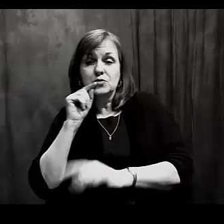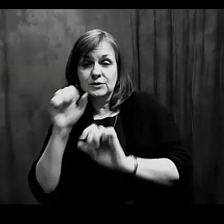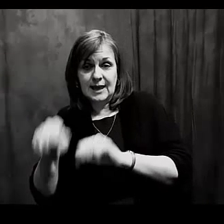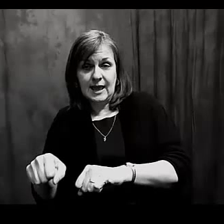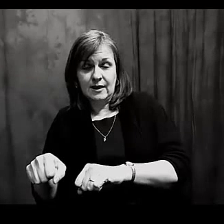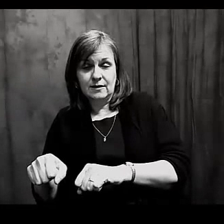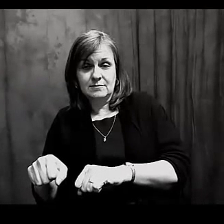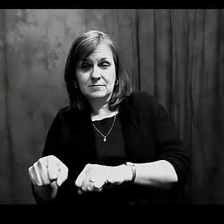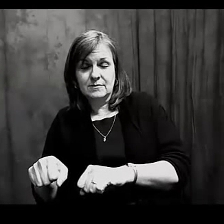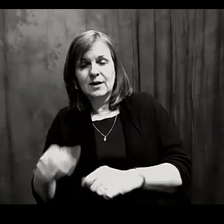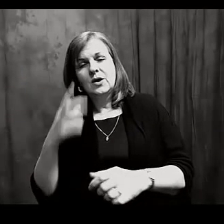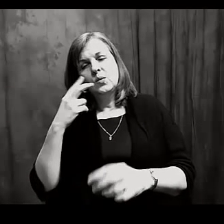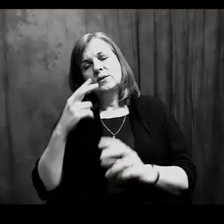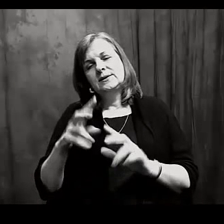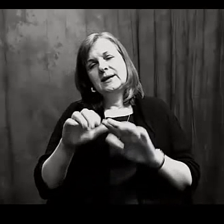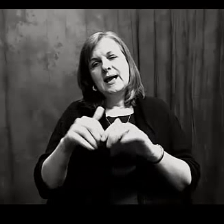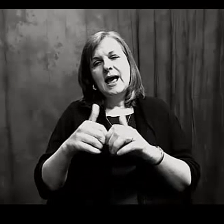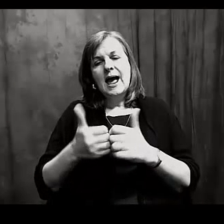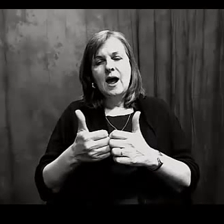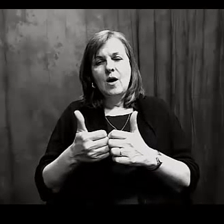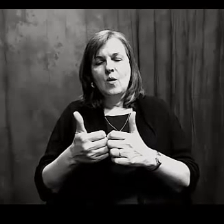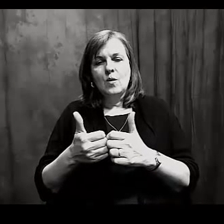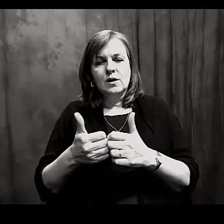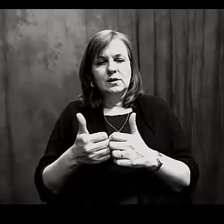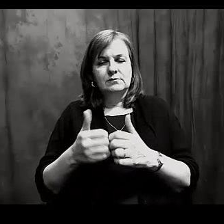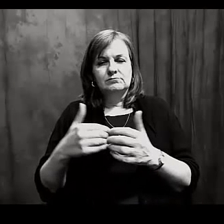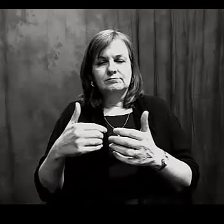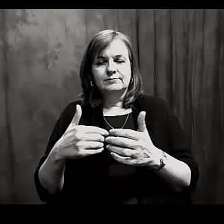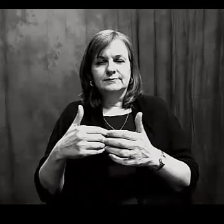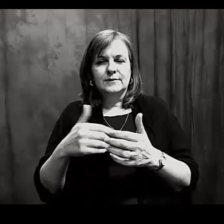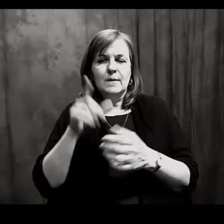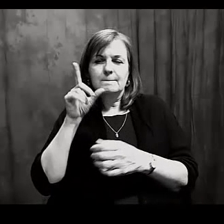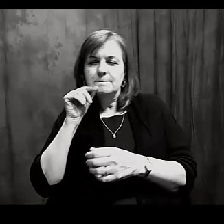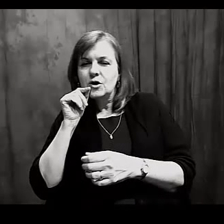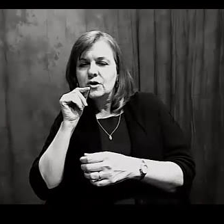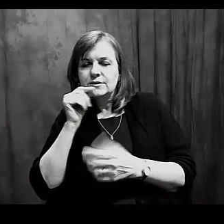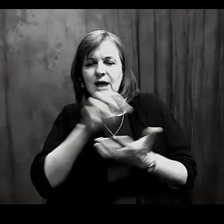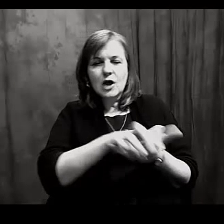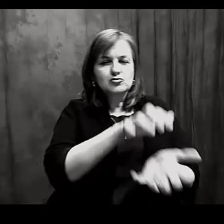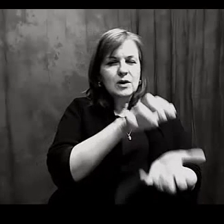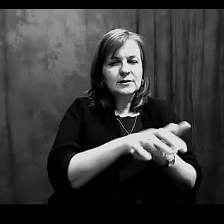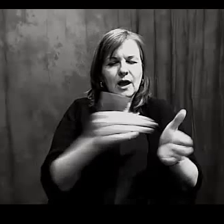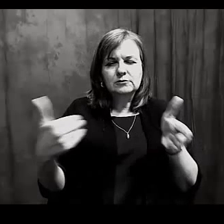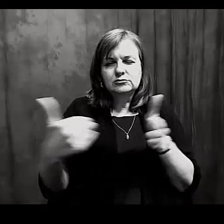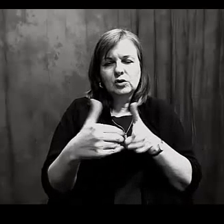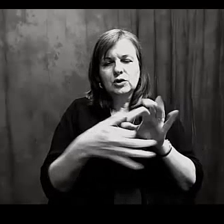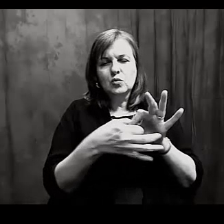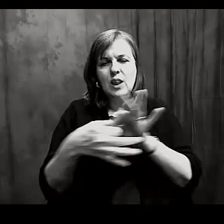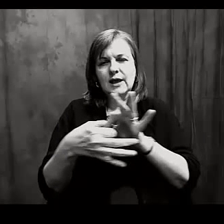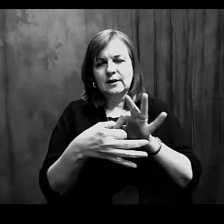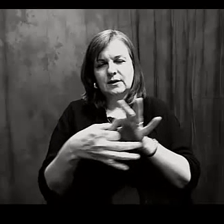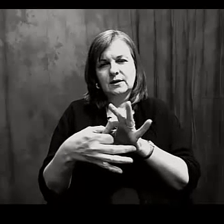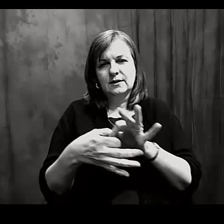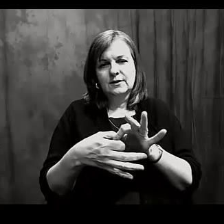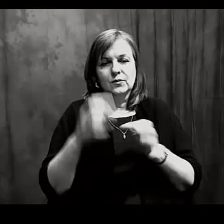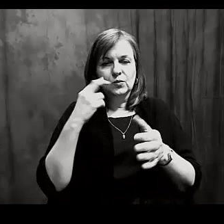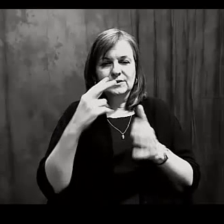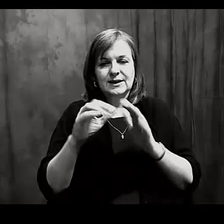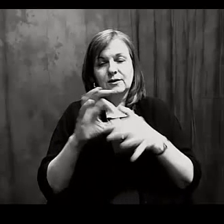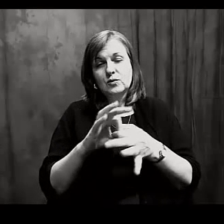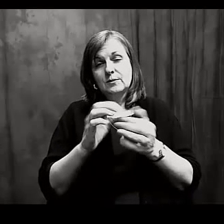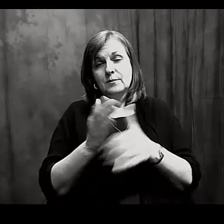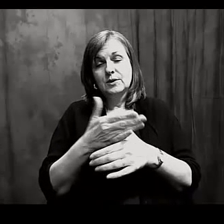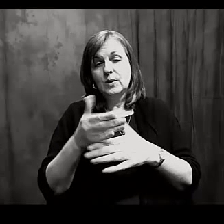do. We'll also look at how closely related crocodiles and birds are, so our link between reptiles